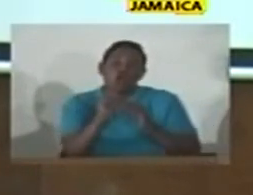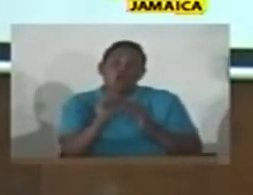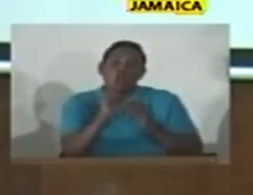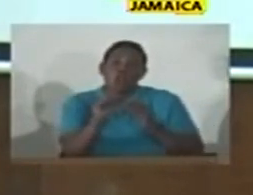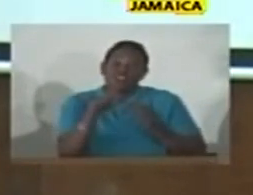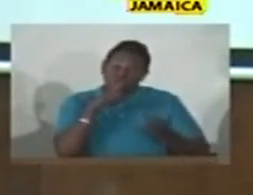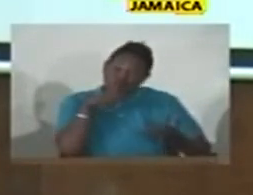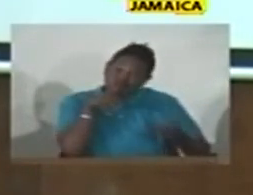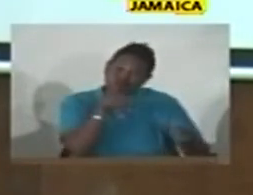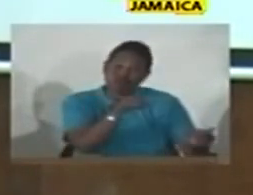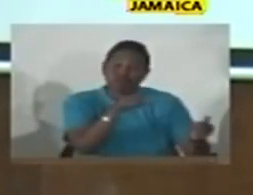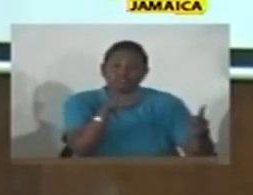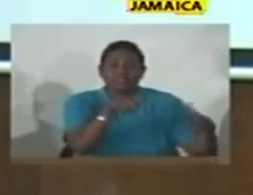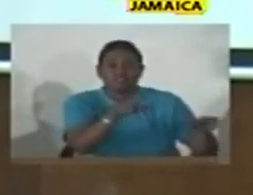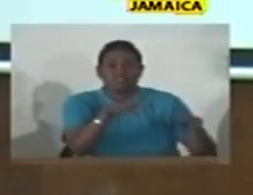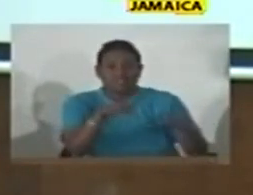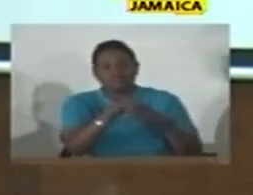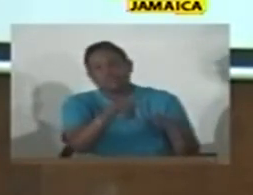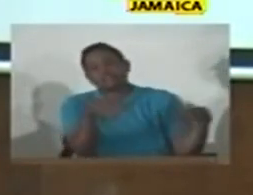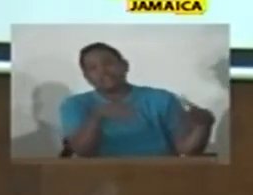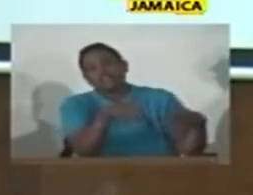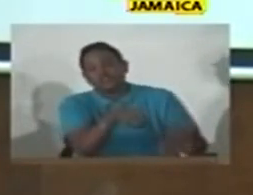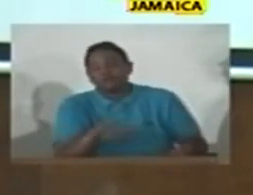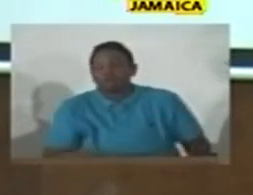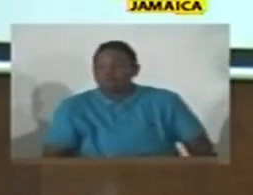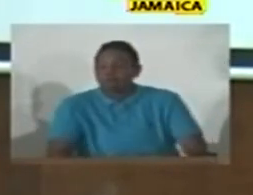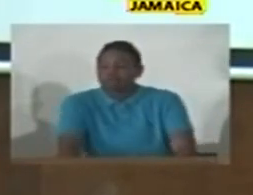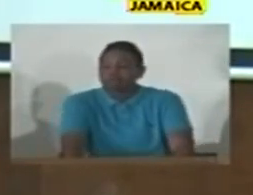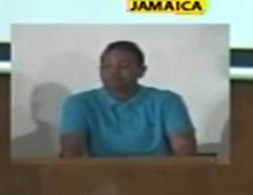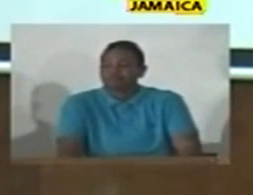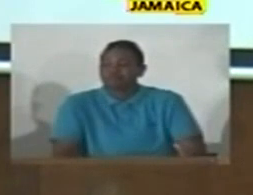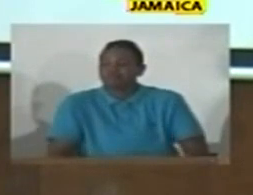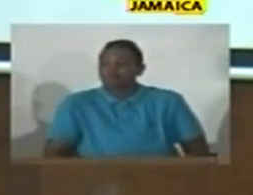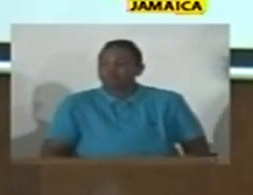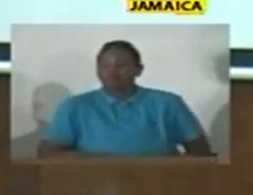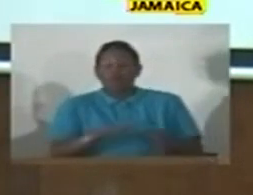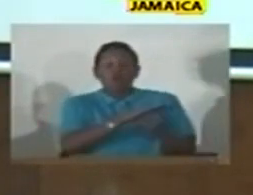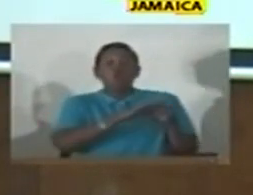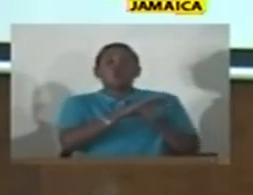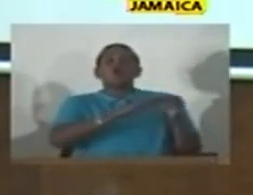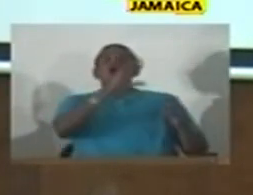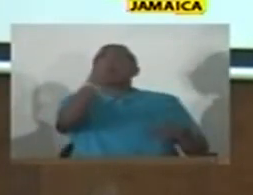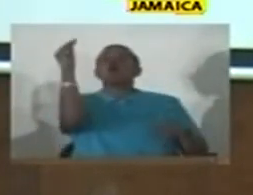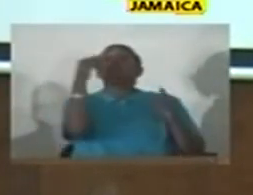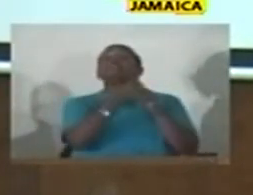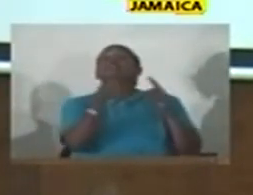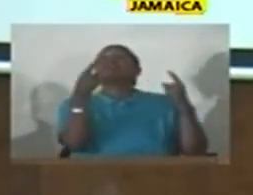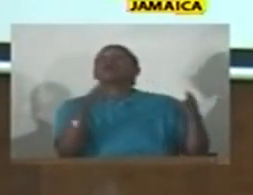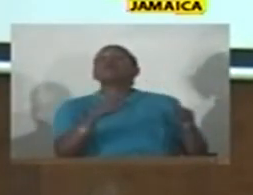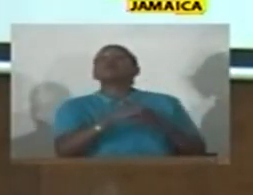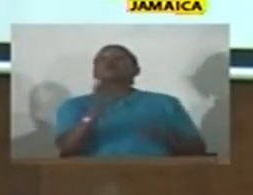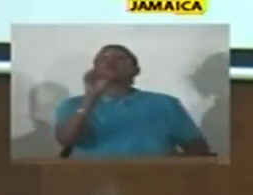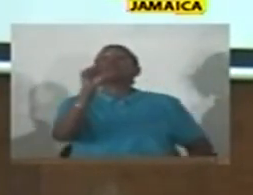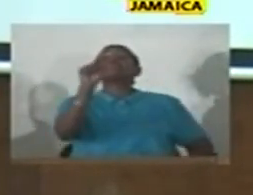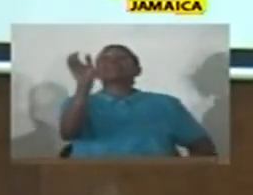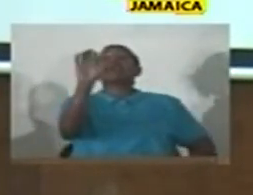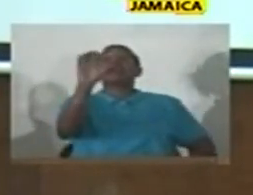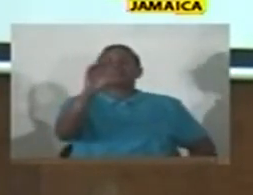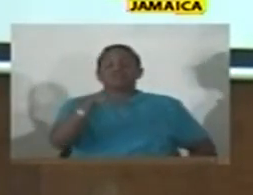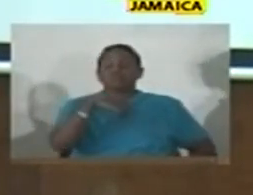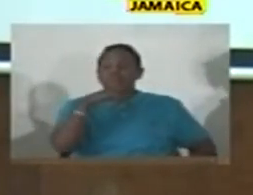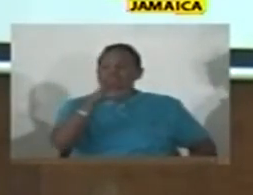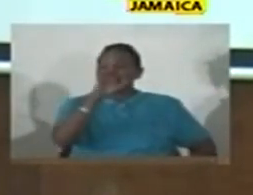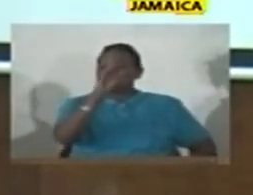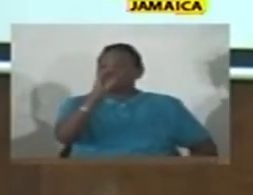was invested in the sector. A local company located in St. Catherine, Eco Pulp